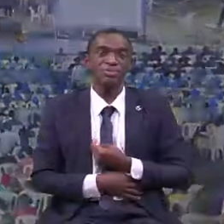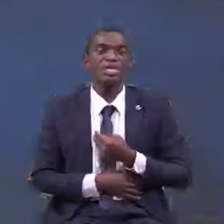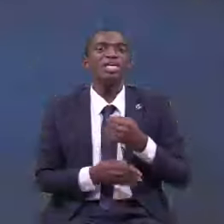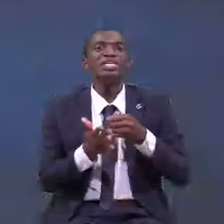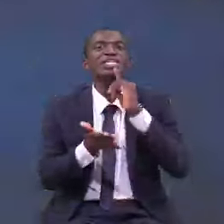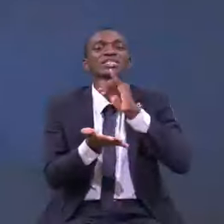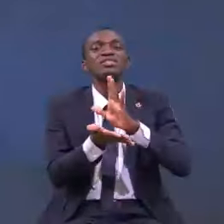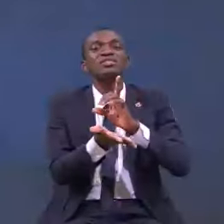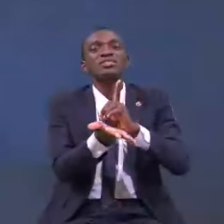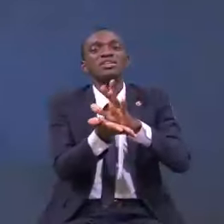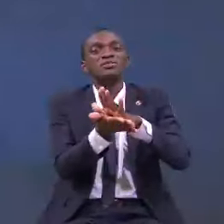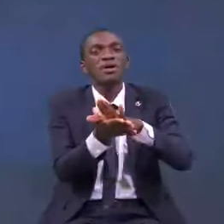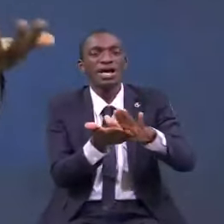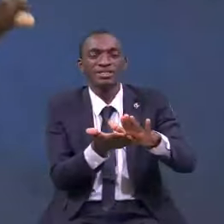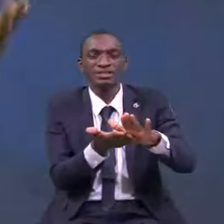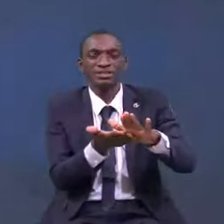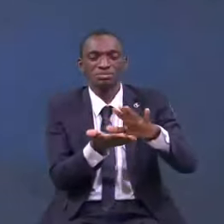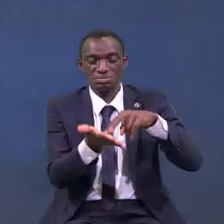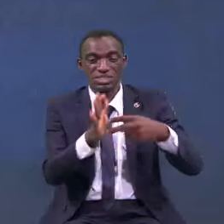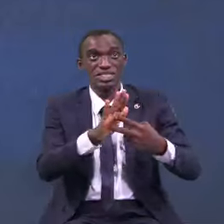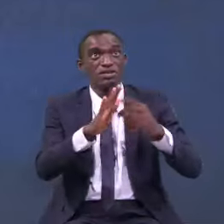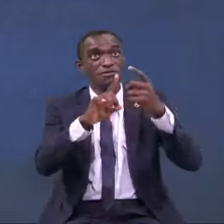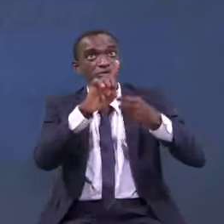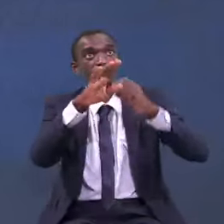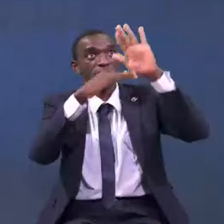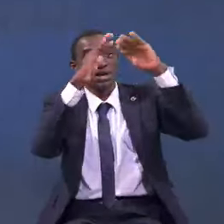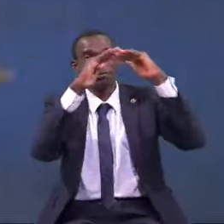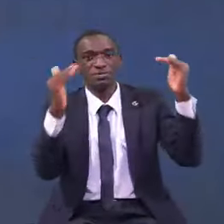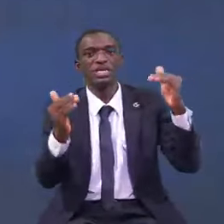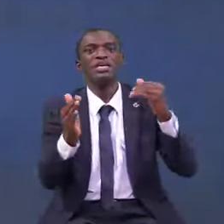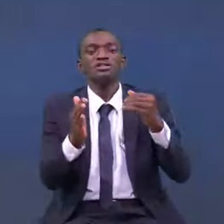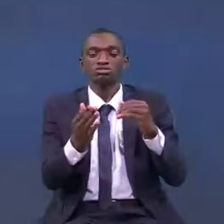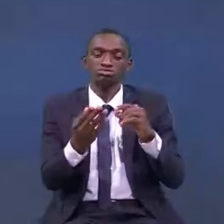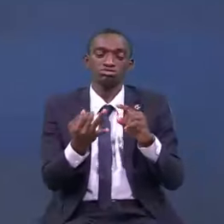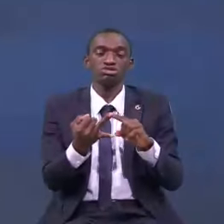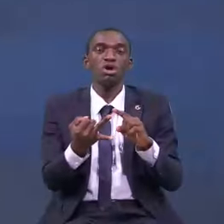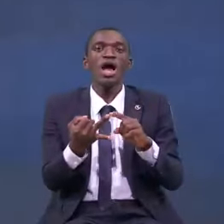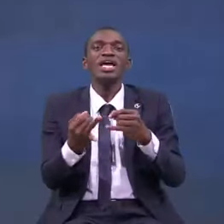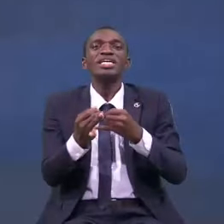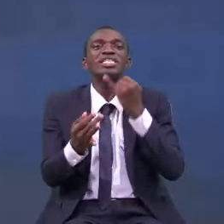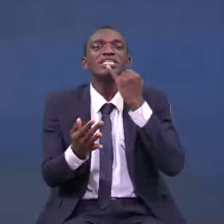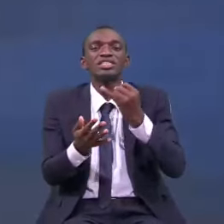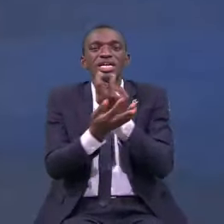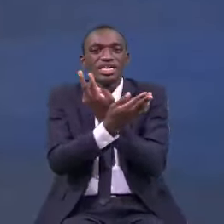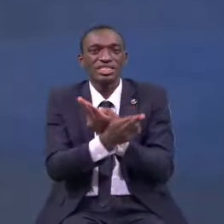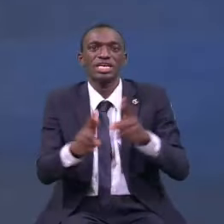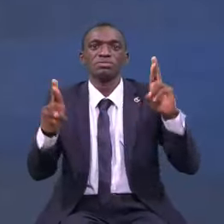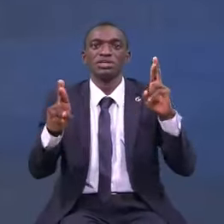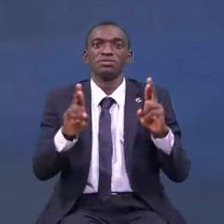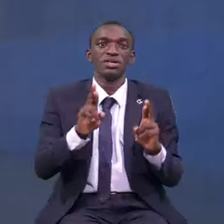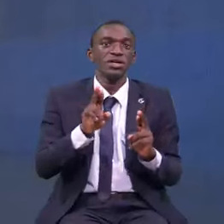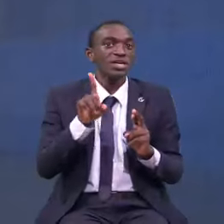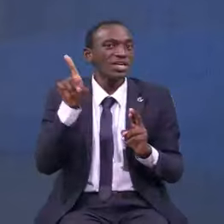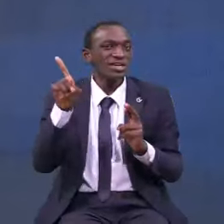divine. It is redemptive. He redeems us. He changes